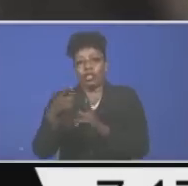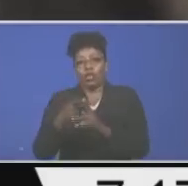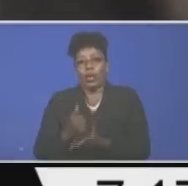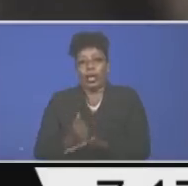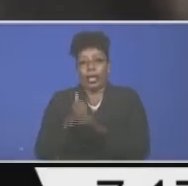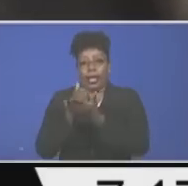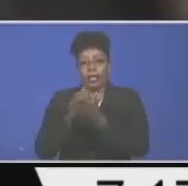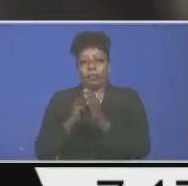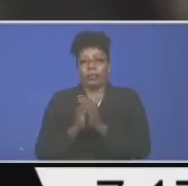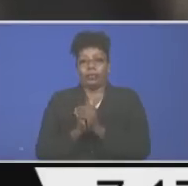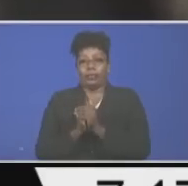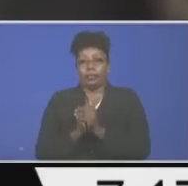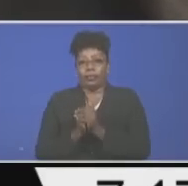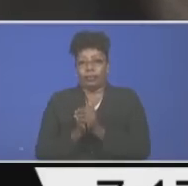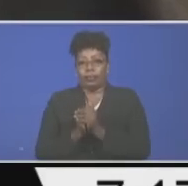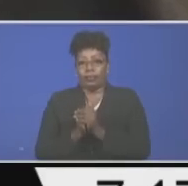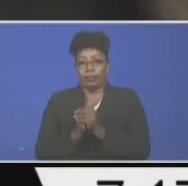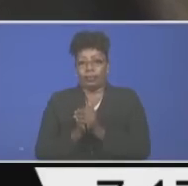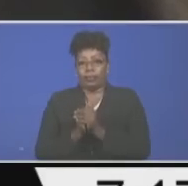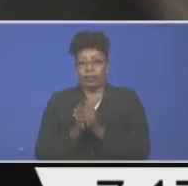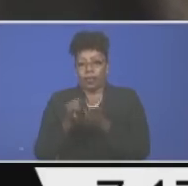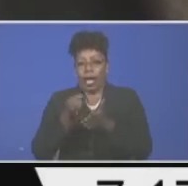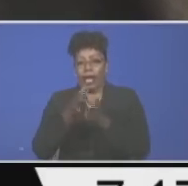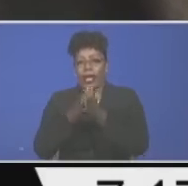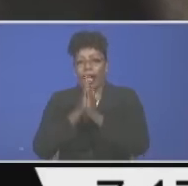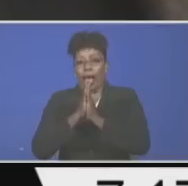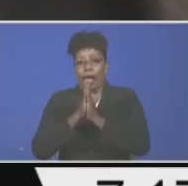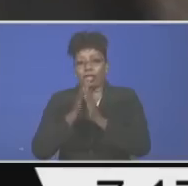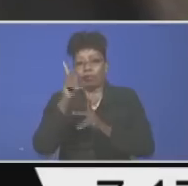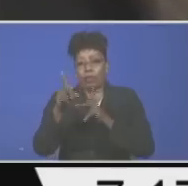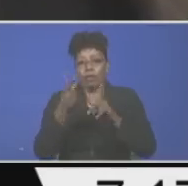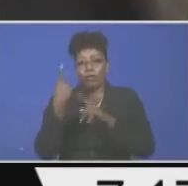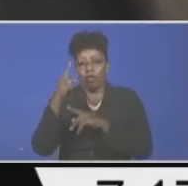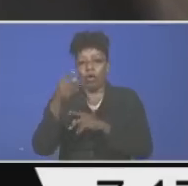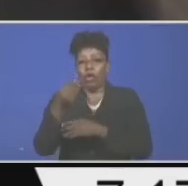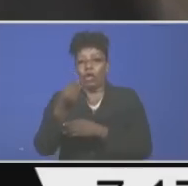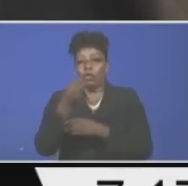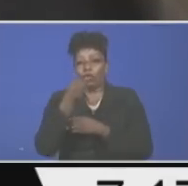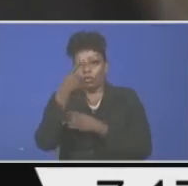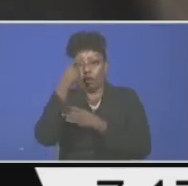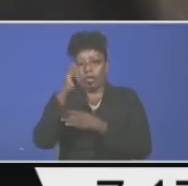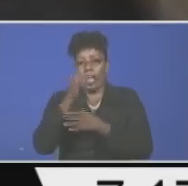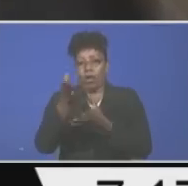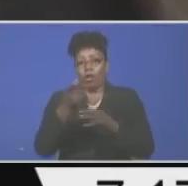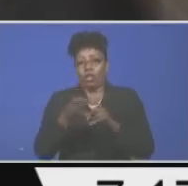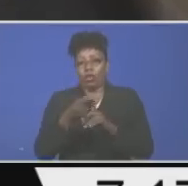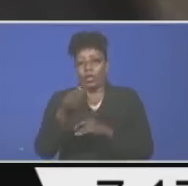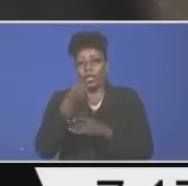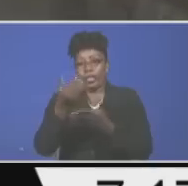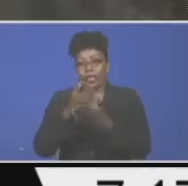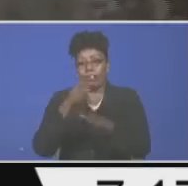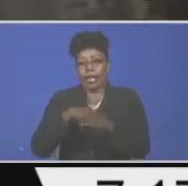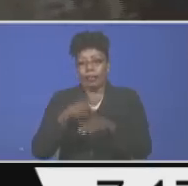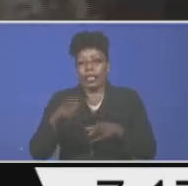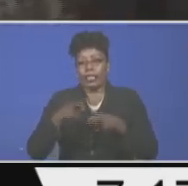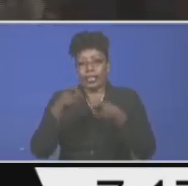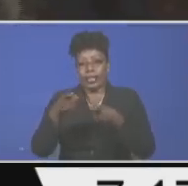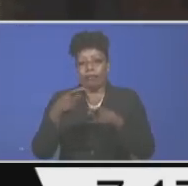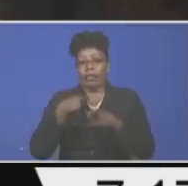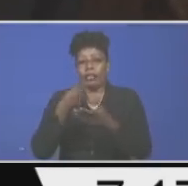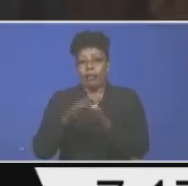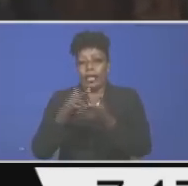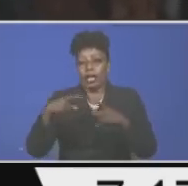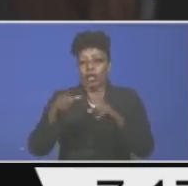my food. Ask people for my food, but I don't want to eat. Sometimes they give me money, I go to the shop,